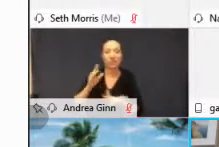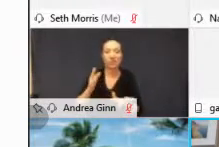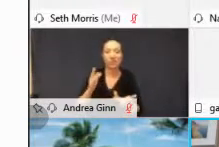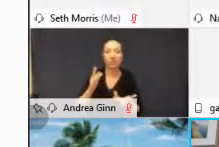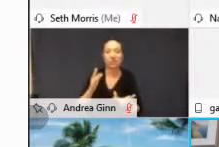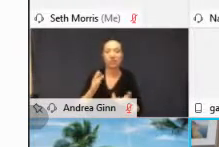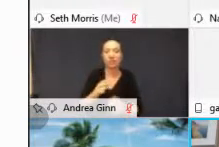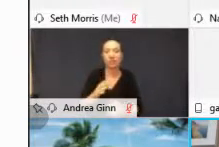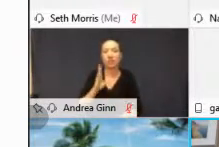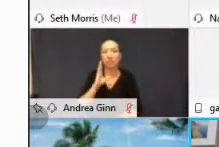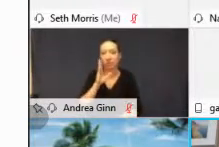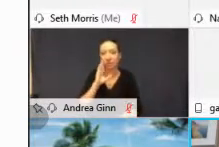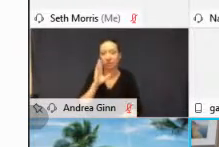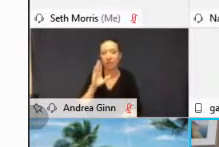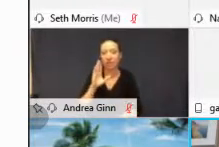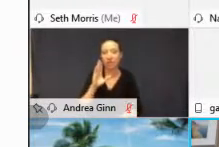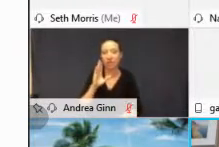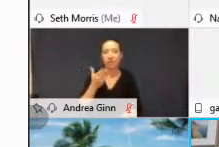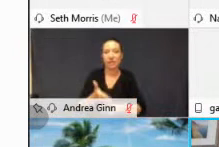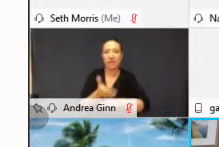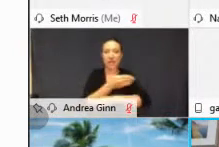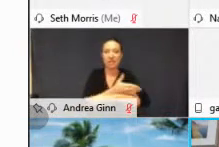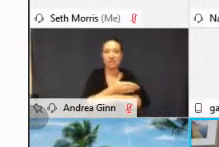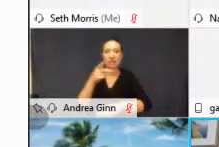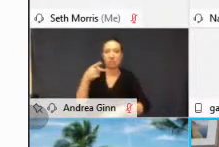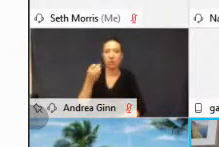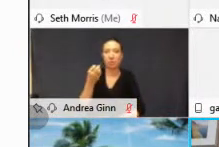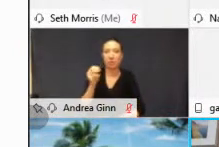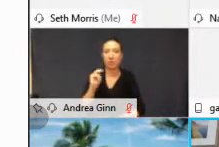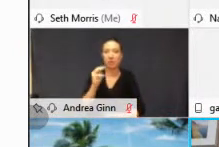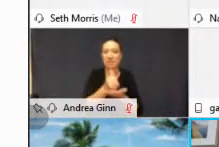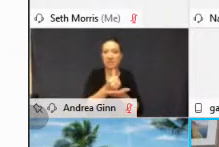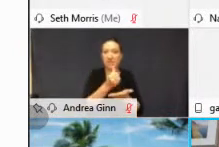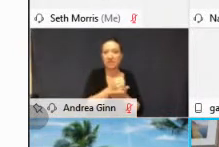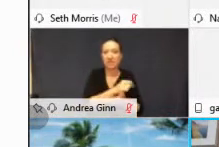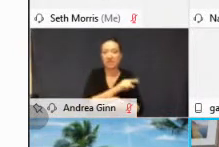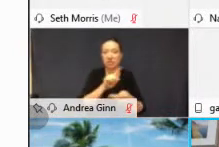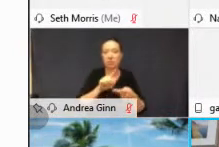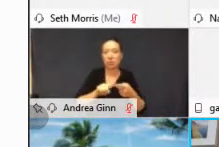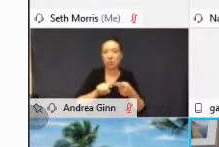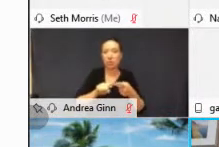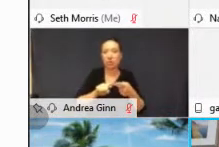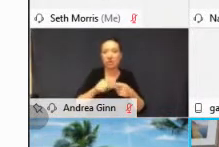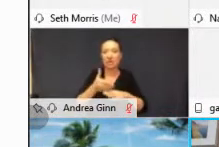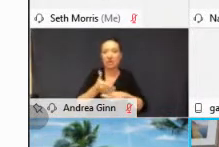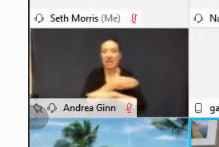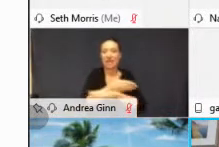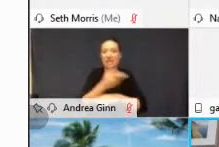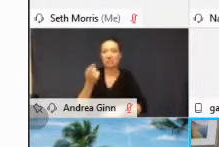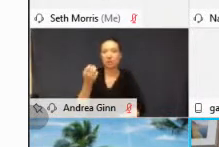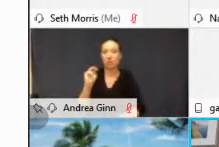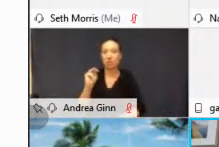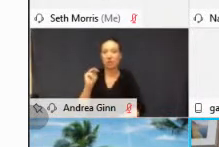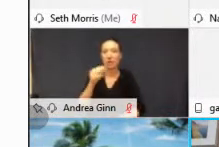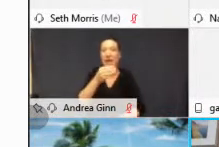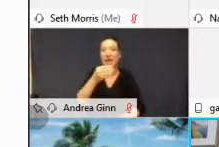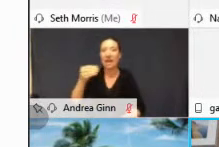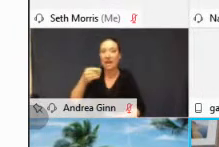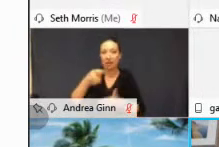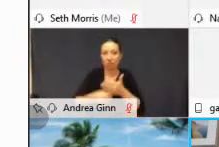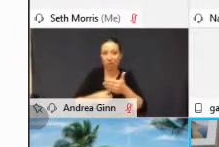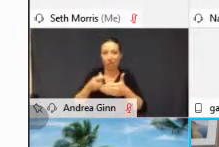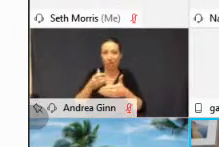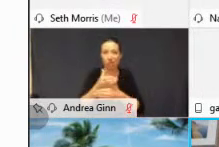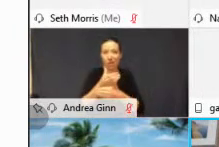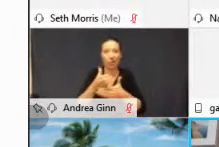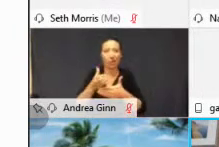or enhancing both premium assistance and cost-sharing assistance. In terms of the